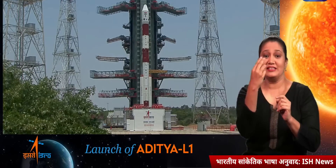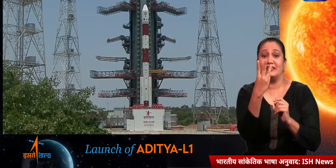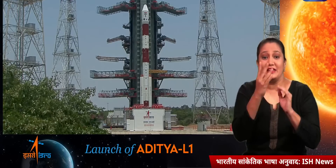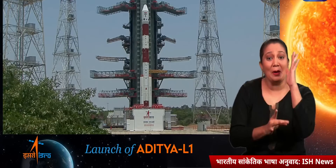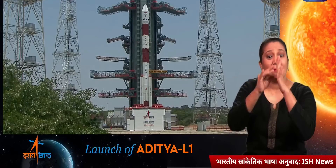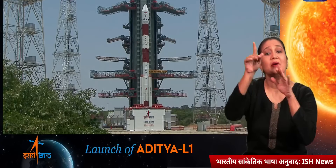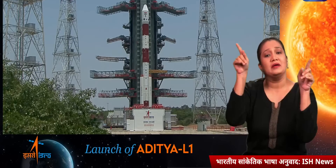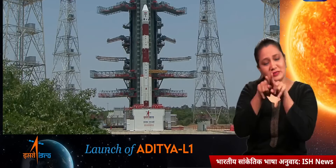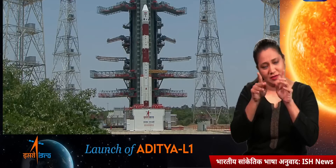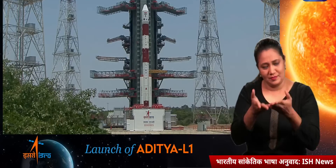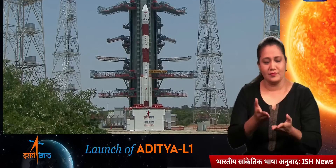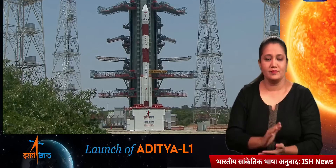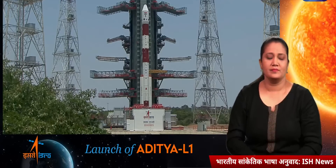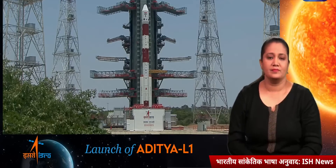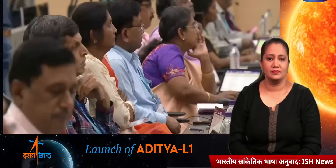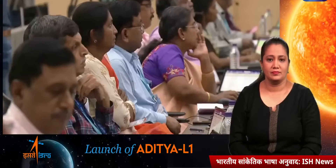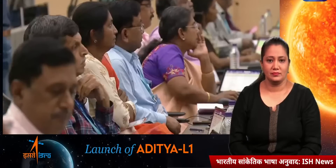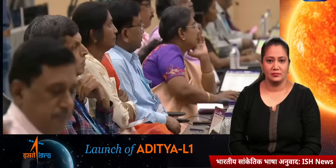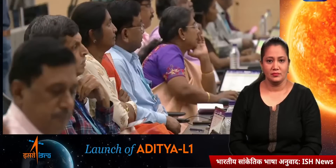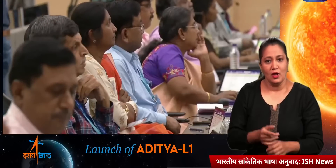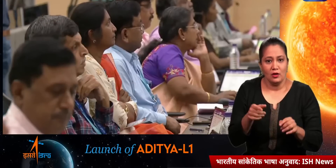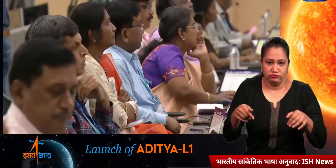PS4 control system activation in progress.